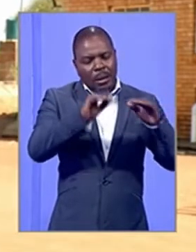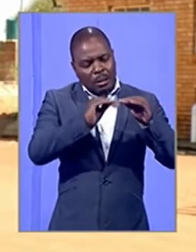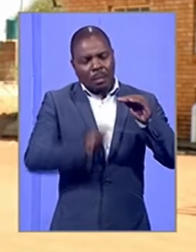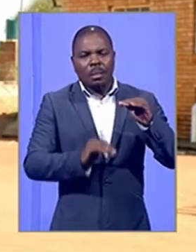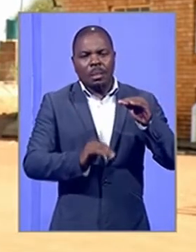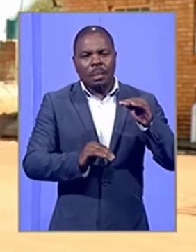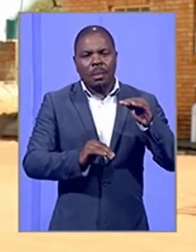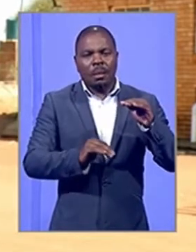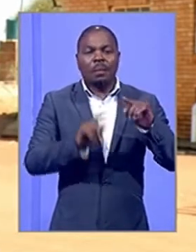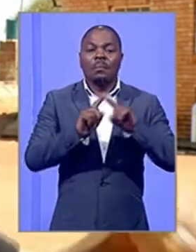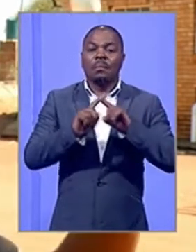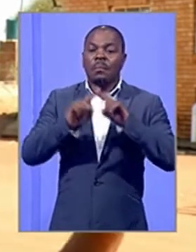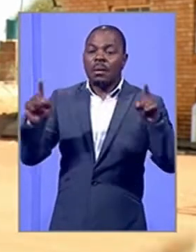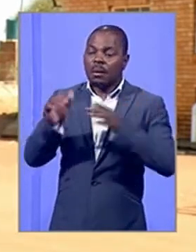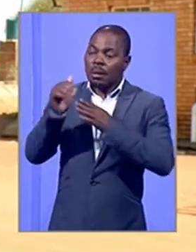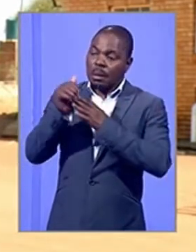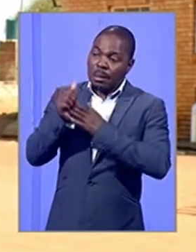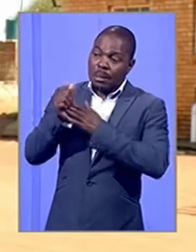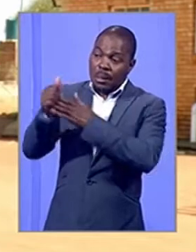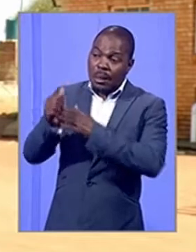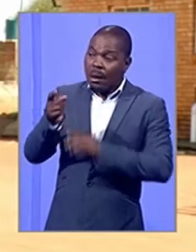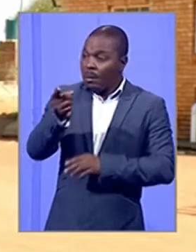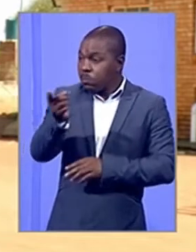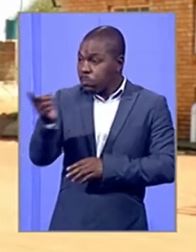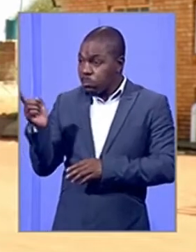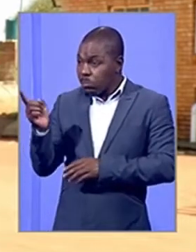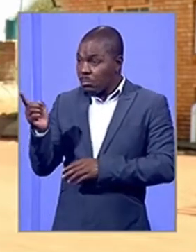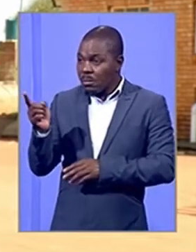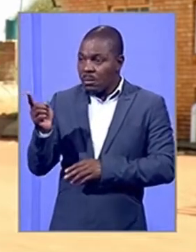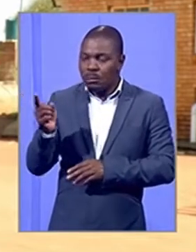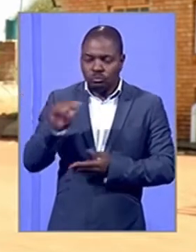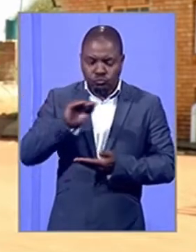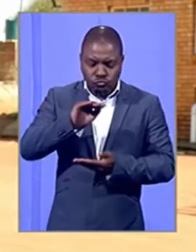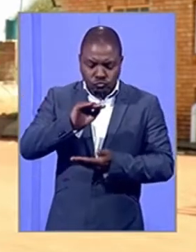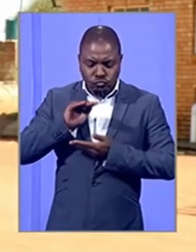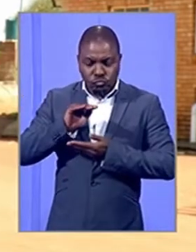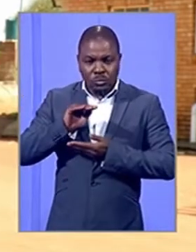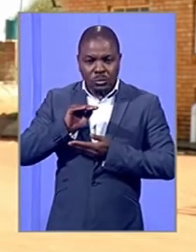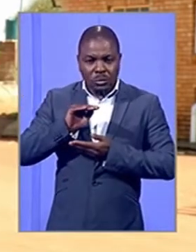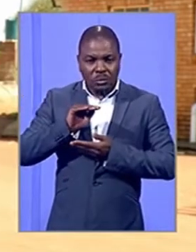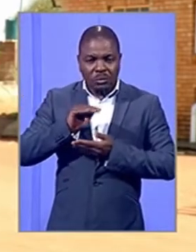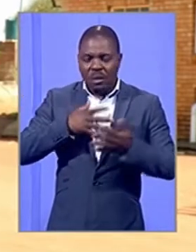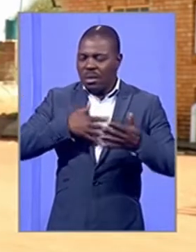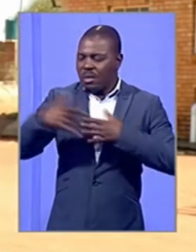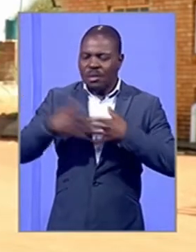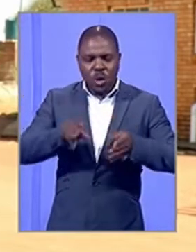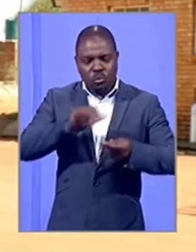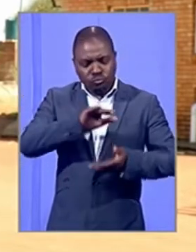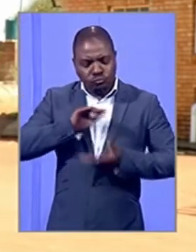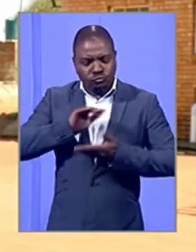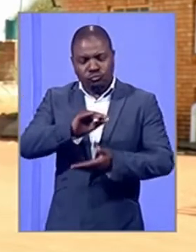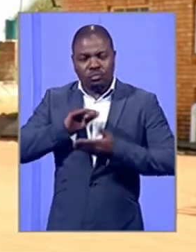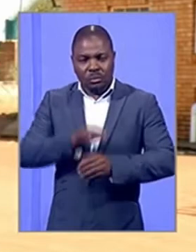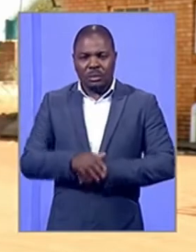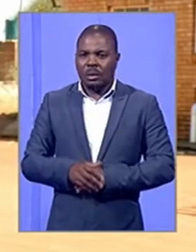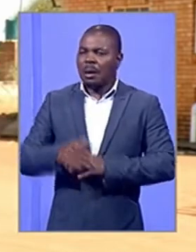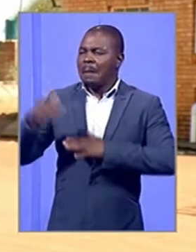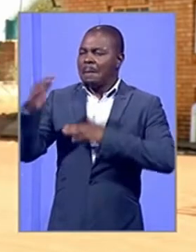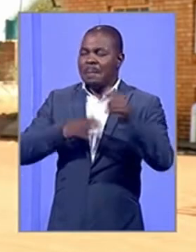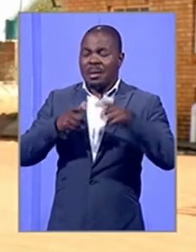Mola ba ileng boetapele ba rena ba kepa tšhelete ya bjatladi ka mokgwa bona ba nyakang ka gona. Ba aga dintlo